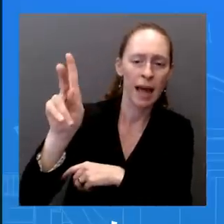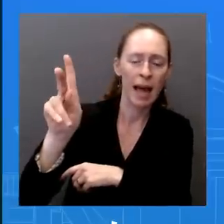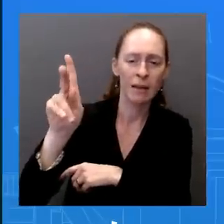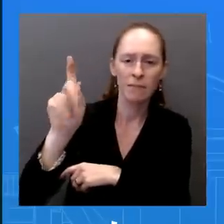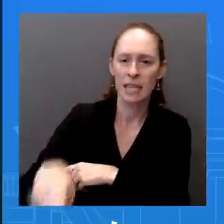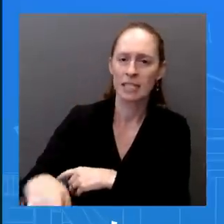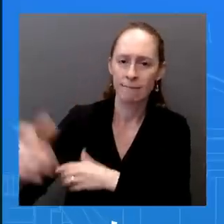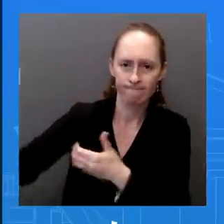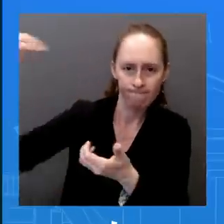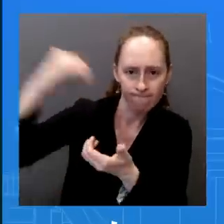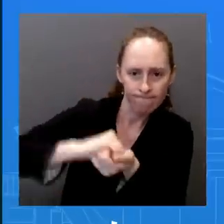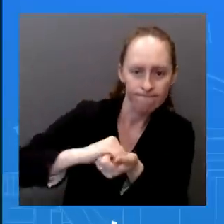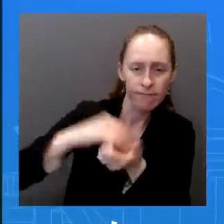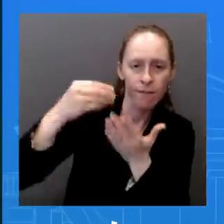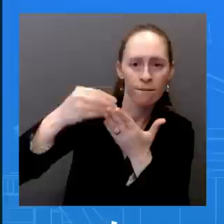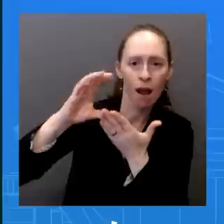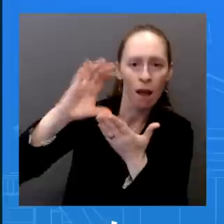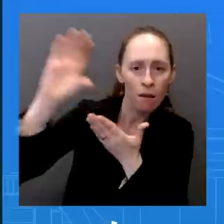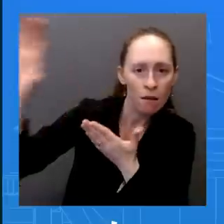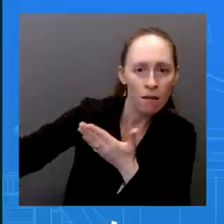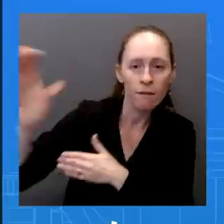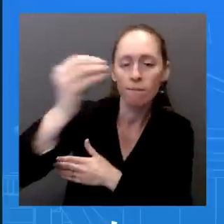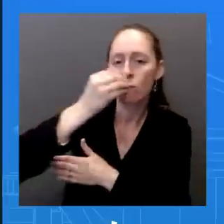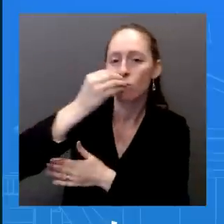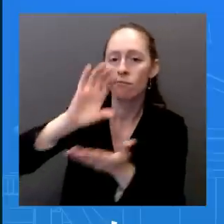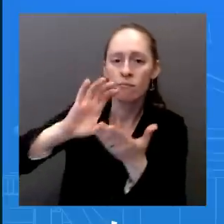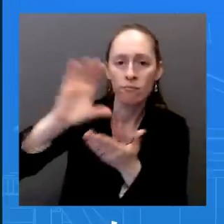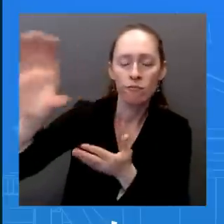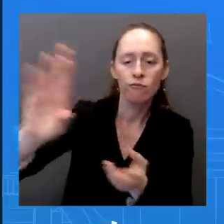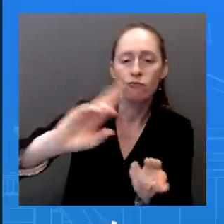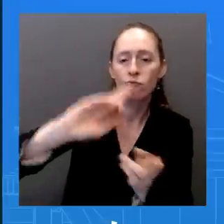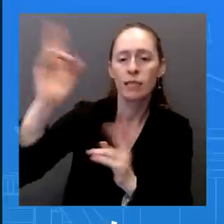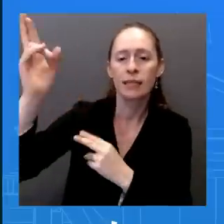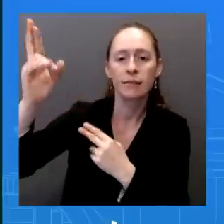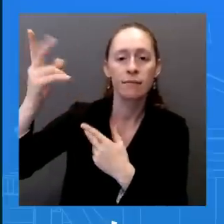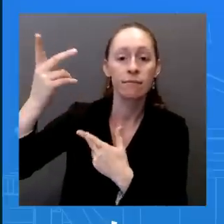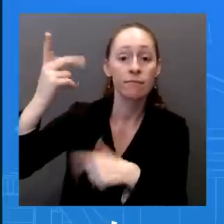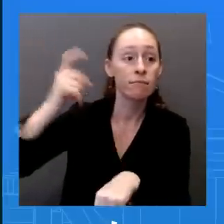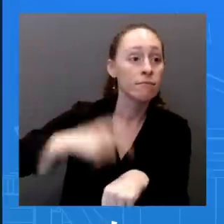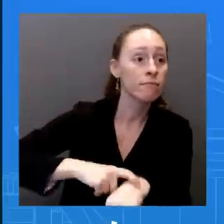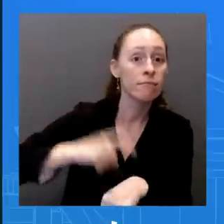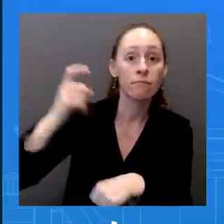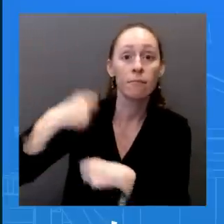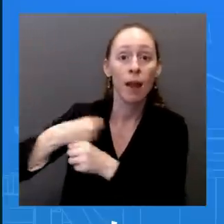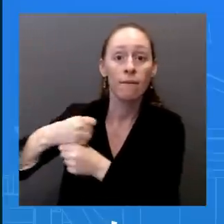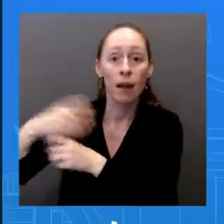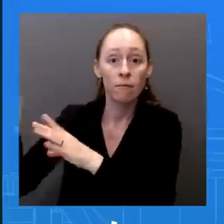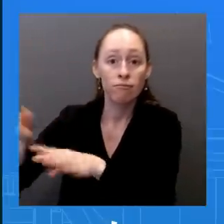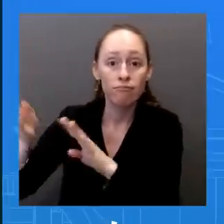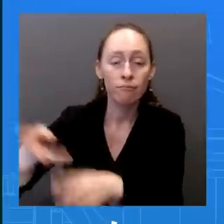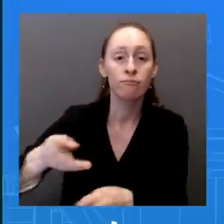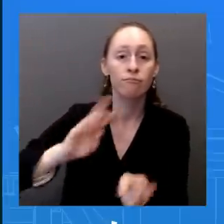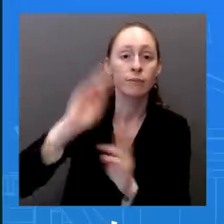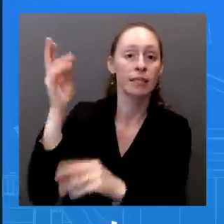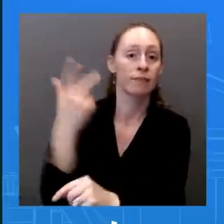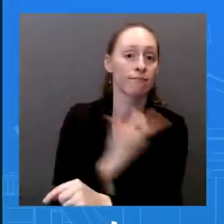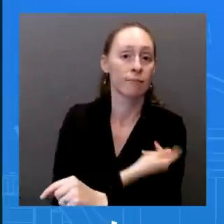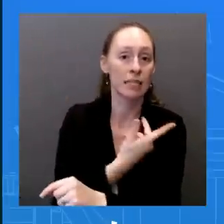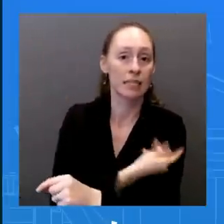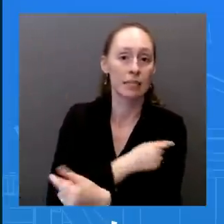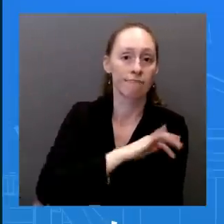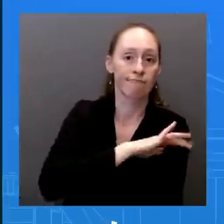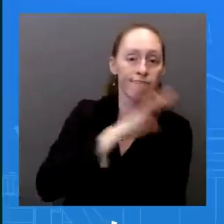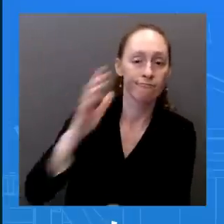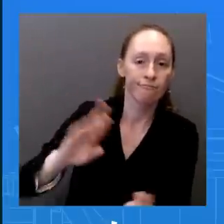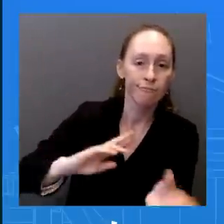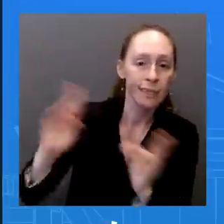It means that we have to be able to move testing and treatment to a much larger and more rapid extent than we have so